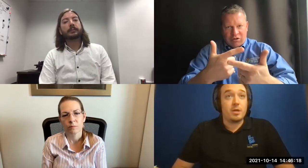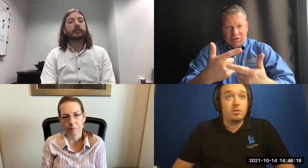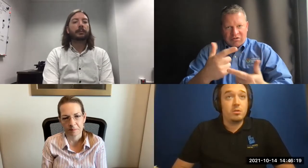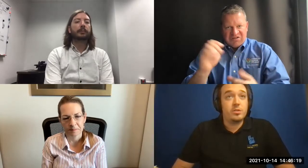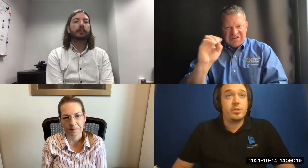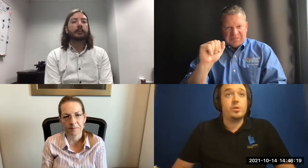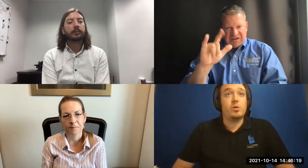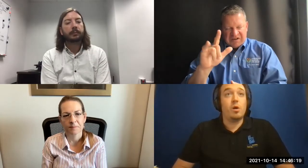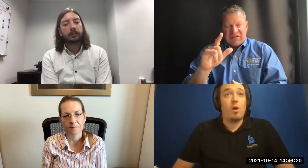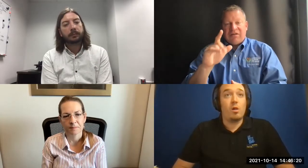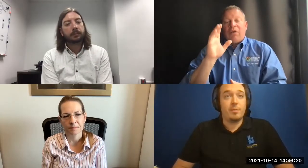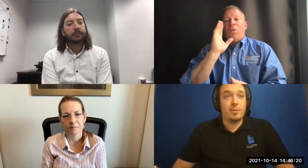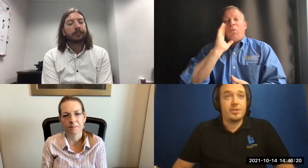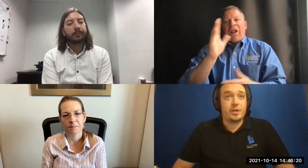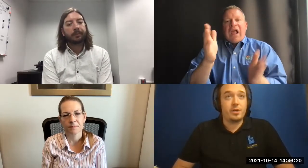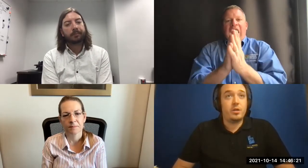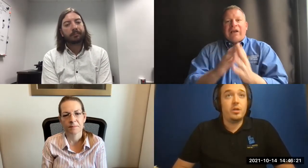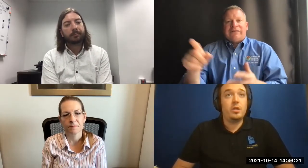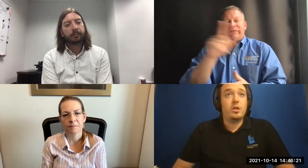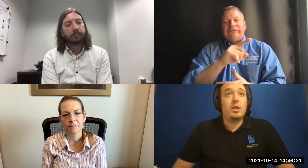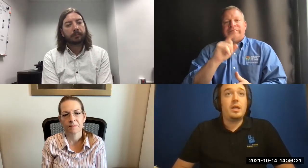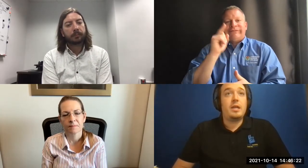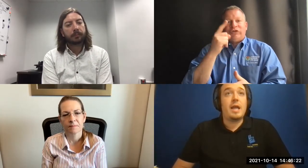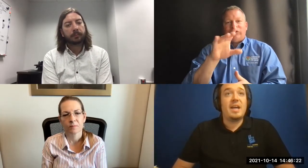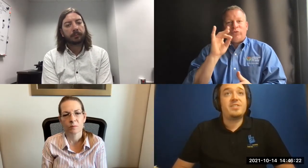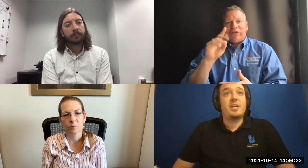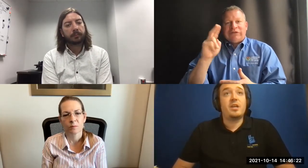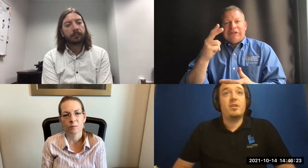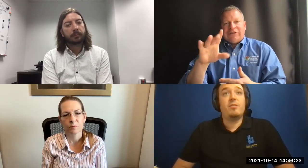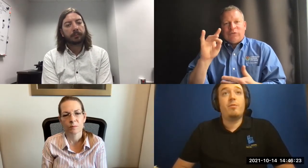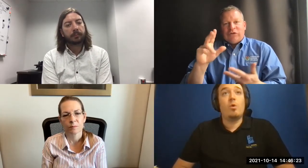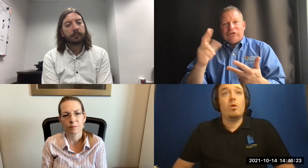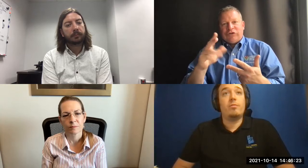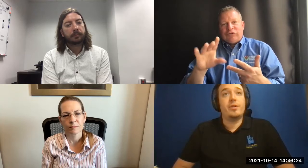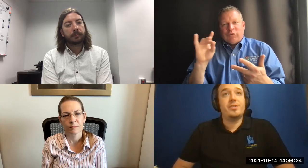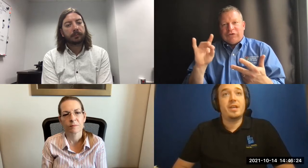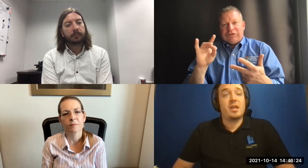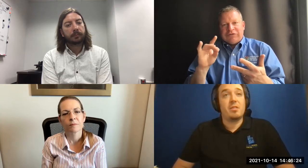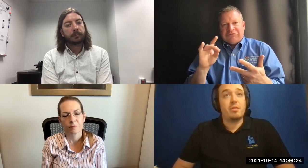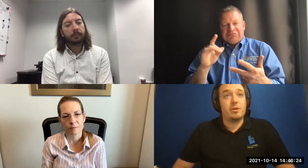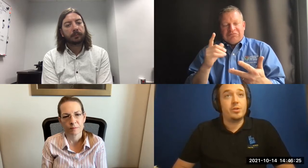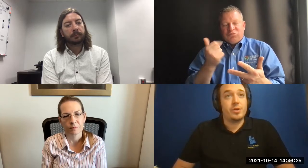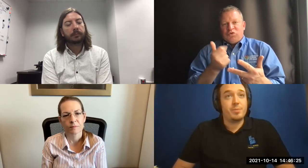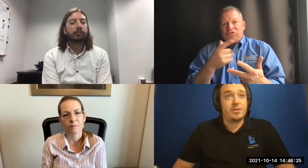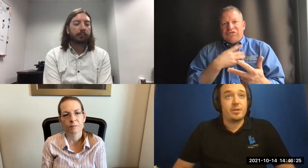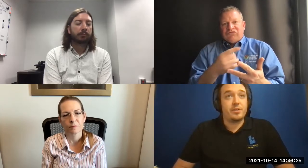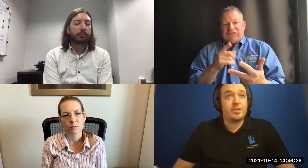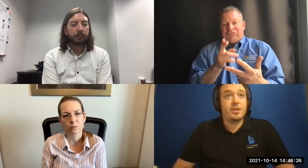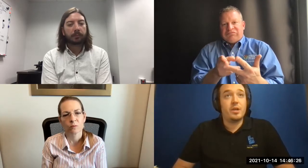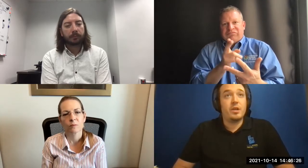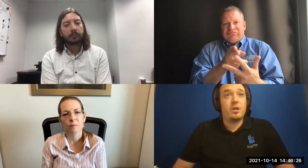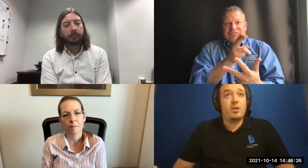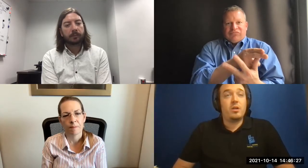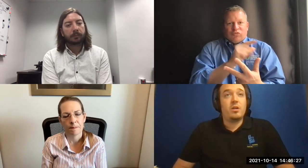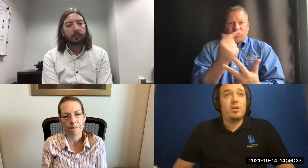out an email to all of the members here in asking for first, second, and third choice based on